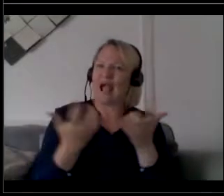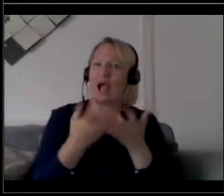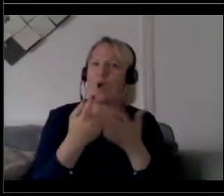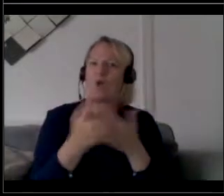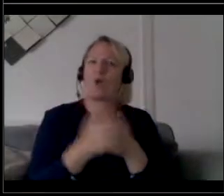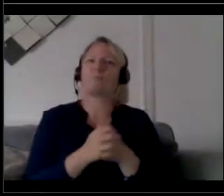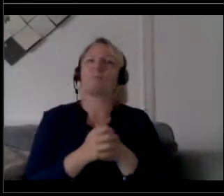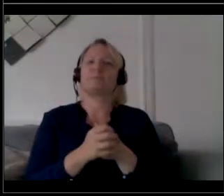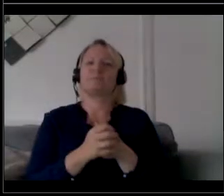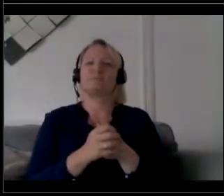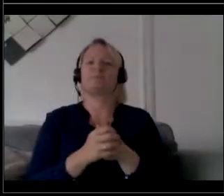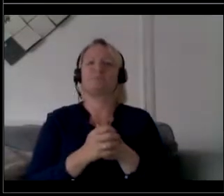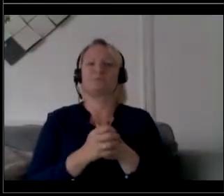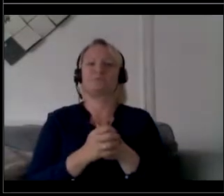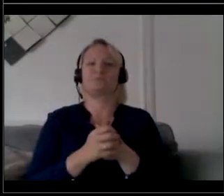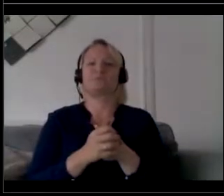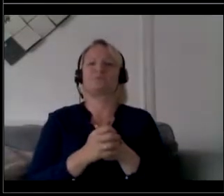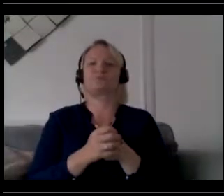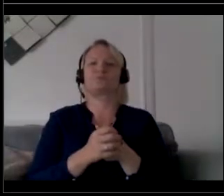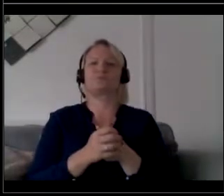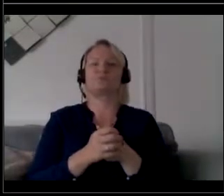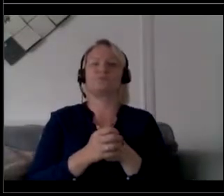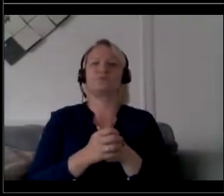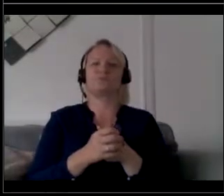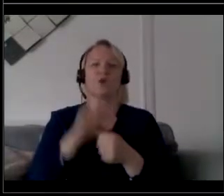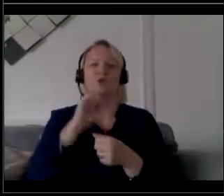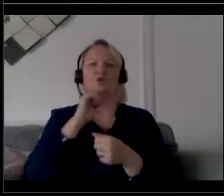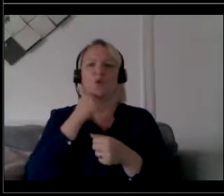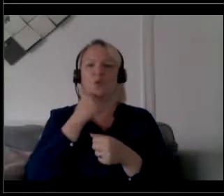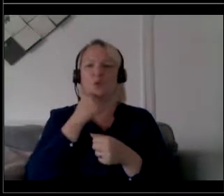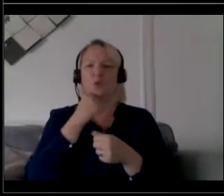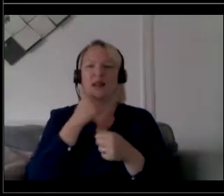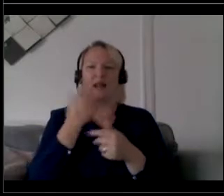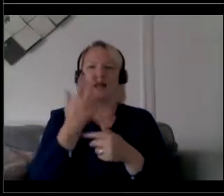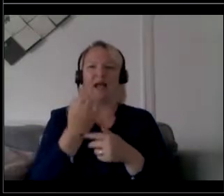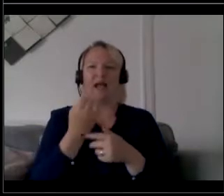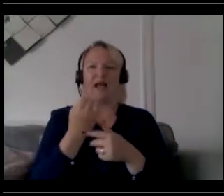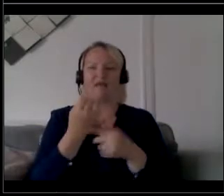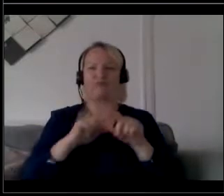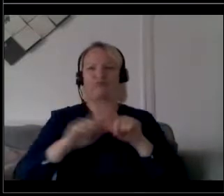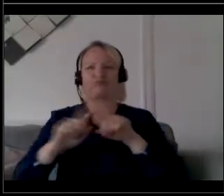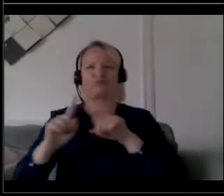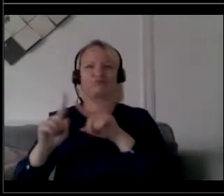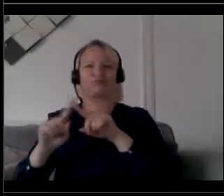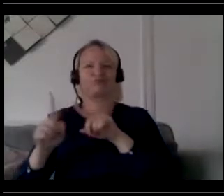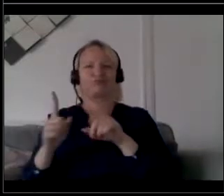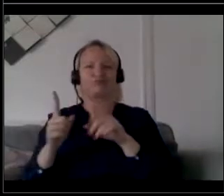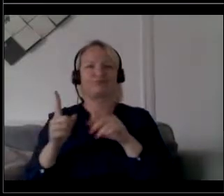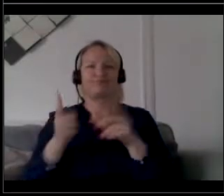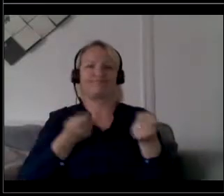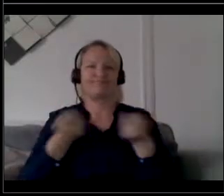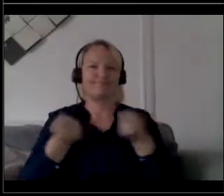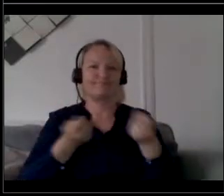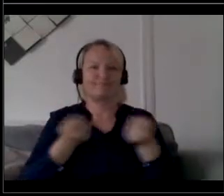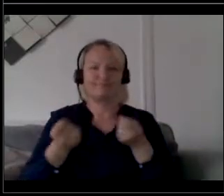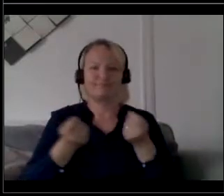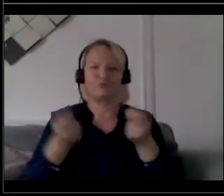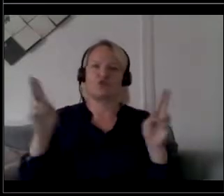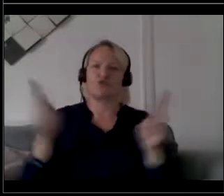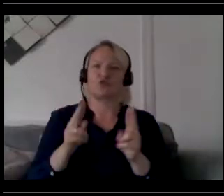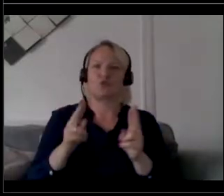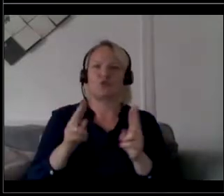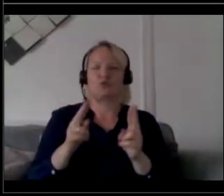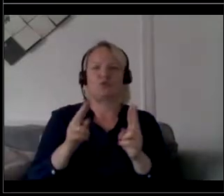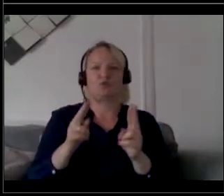You're right. Yeah, there'll be several mitigation measures to reduce the impact of construction on the local